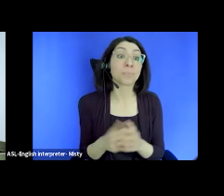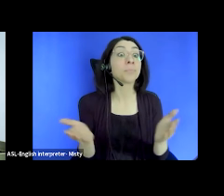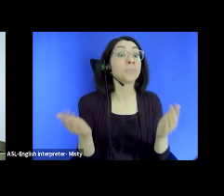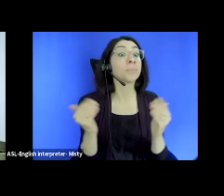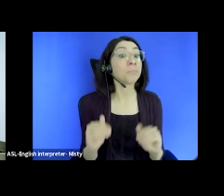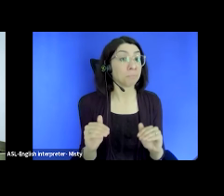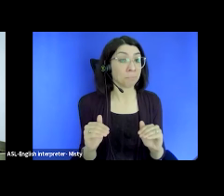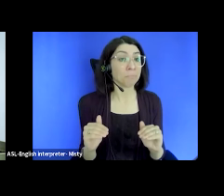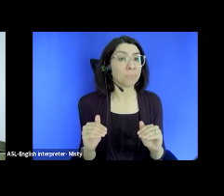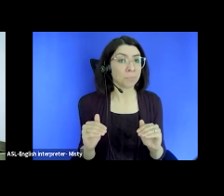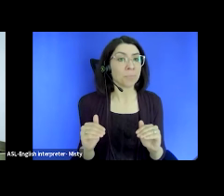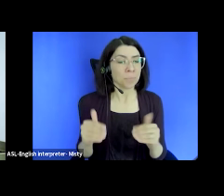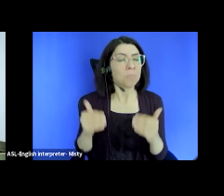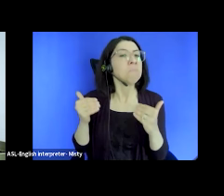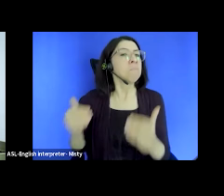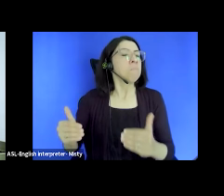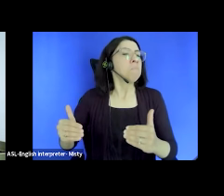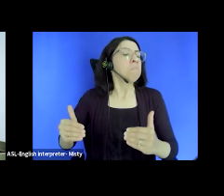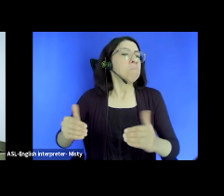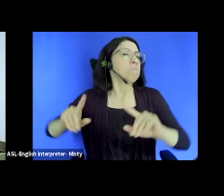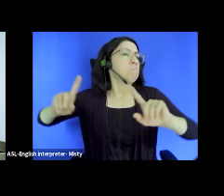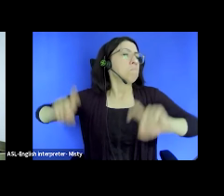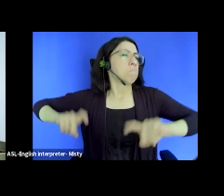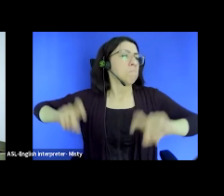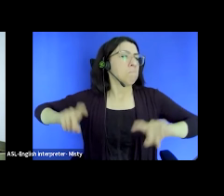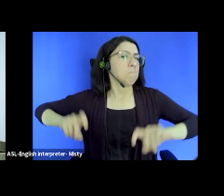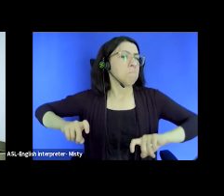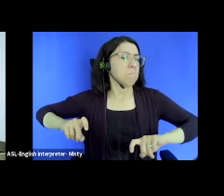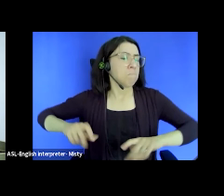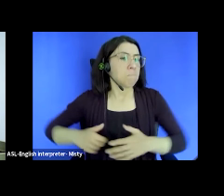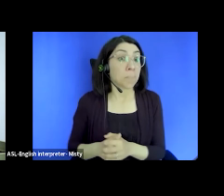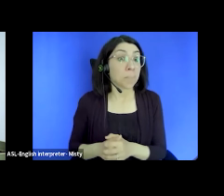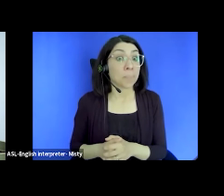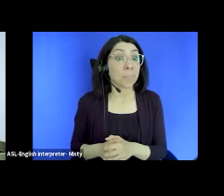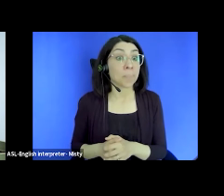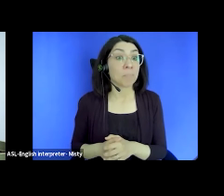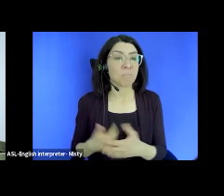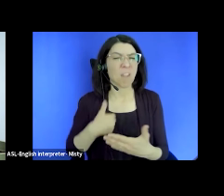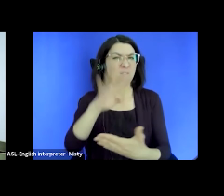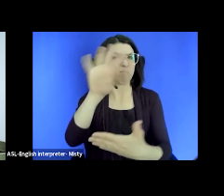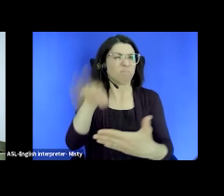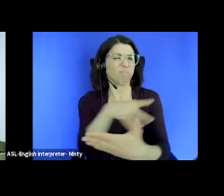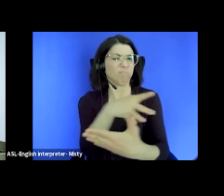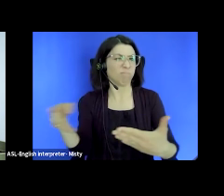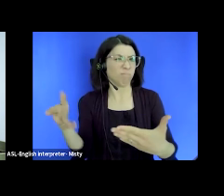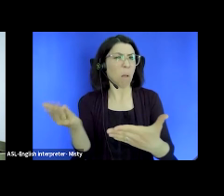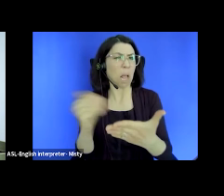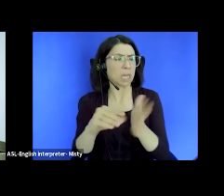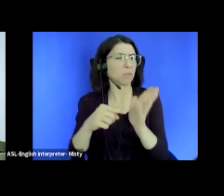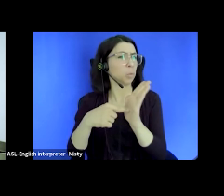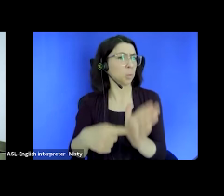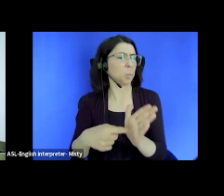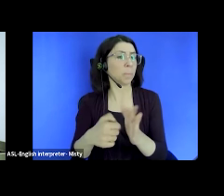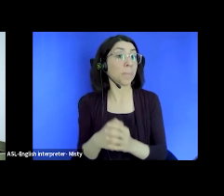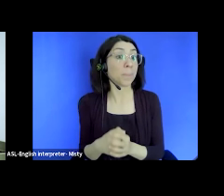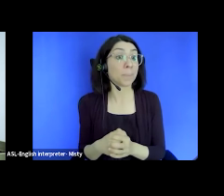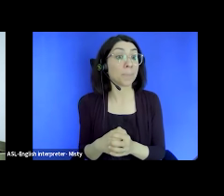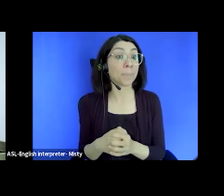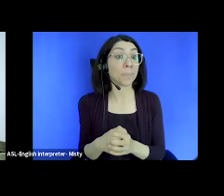experiment. So let's look at what this looks like at the bottom here. So I do want to leave you with this example. So the